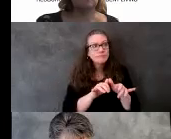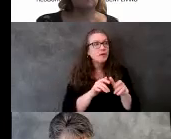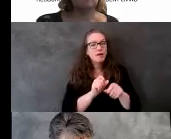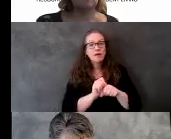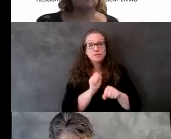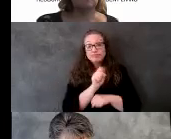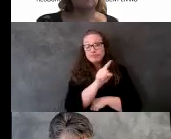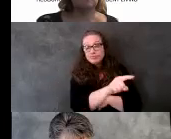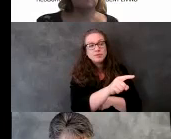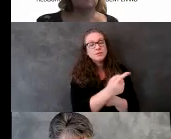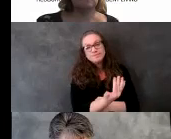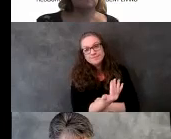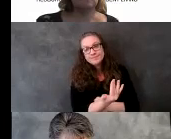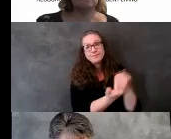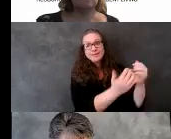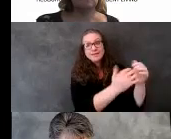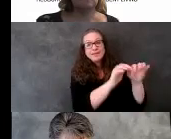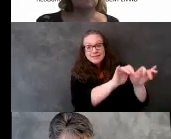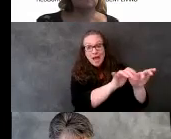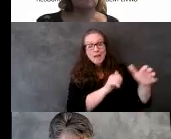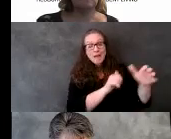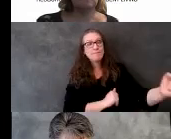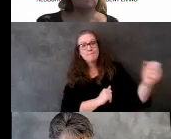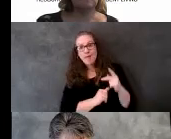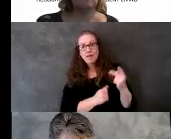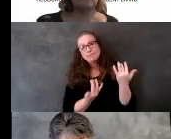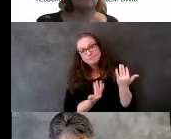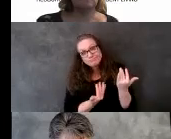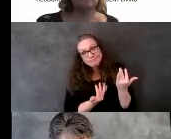of time to communicate the same information using that method.